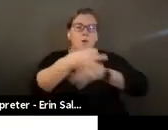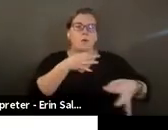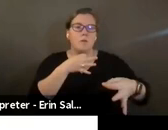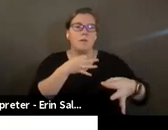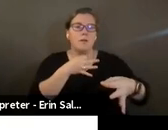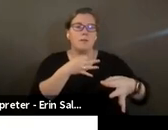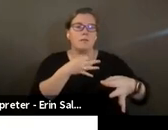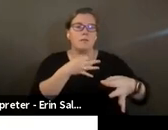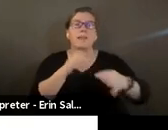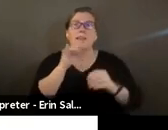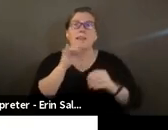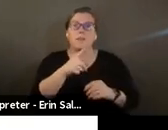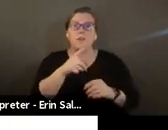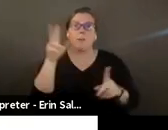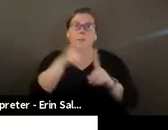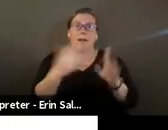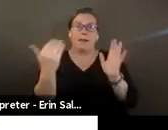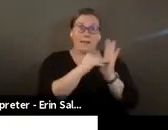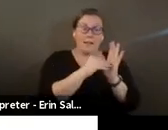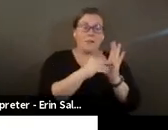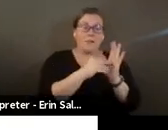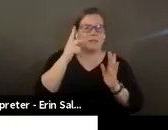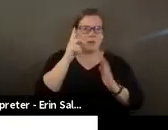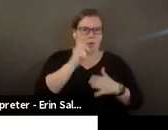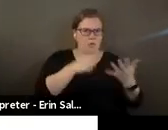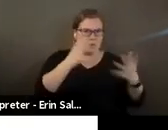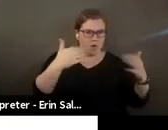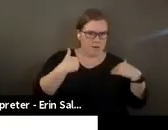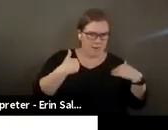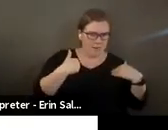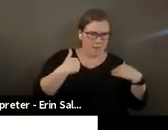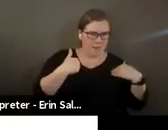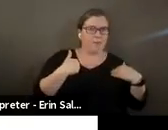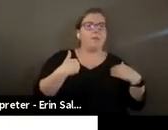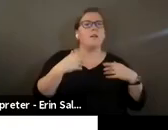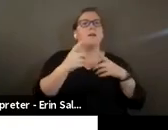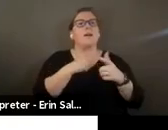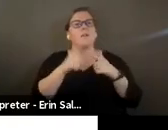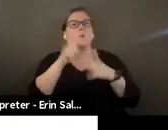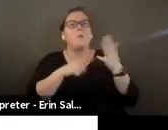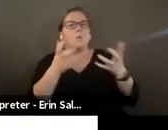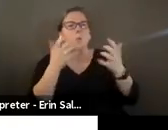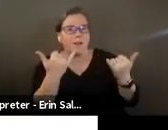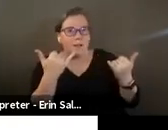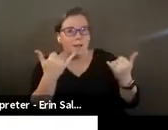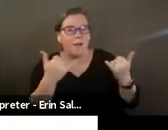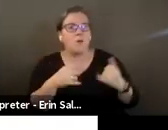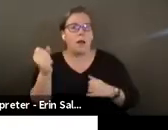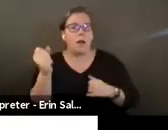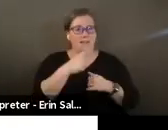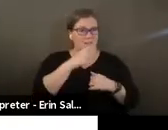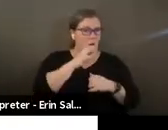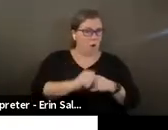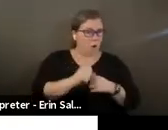they're reapplying, we'll look at what piece of equipment they're reapplying for and contact them and ask them, did something happen with the